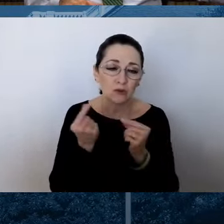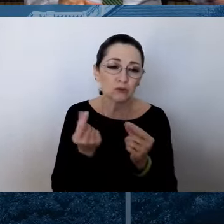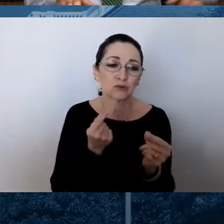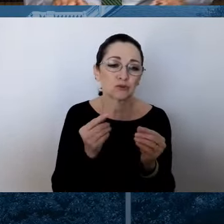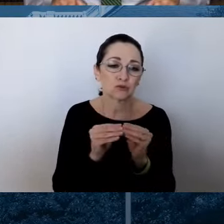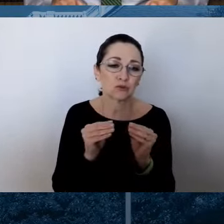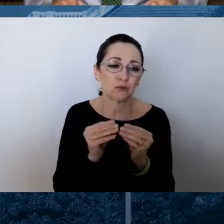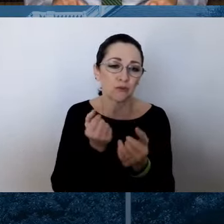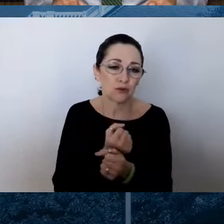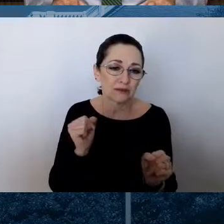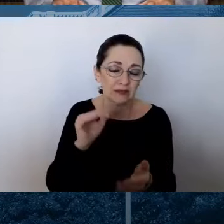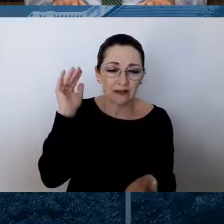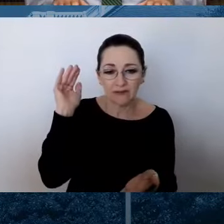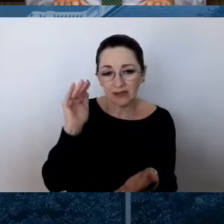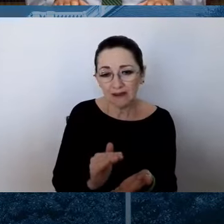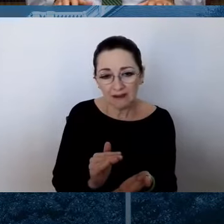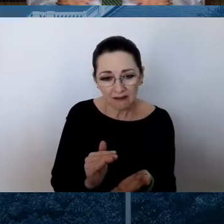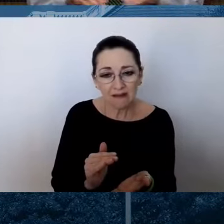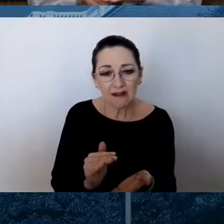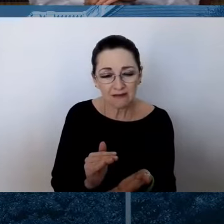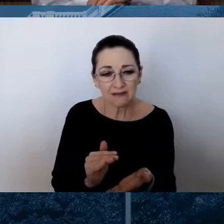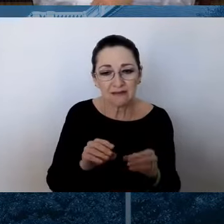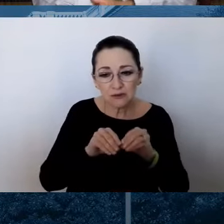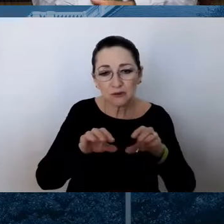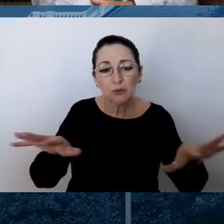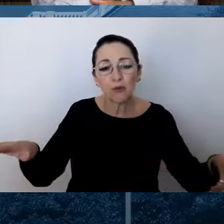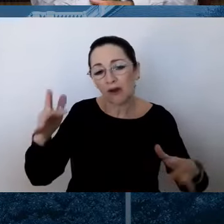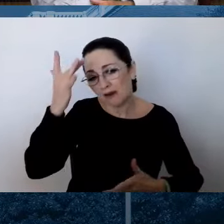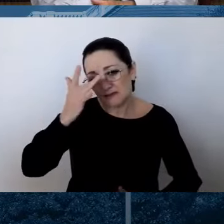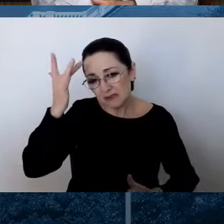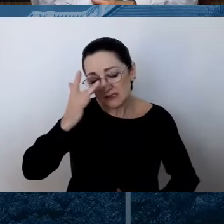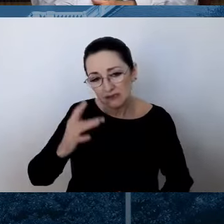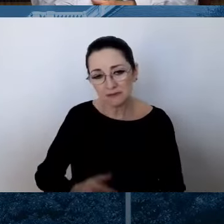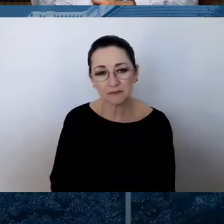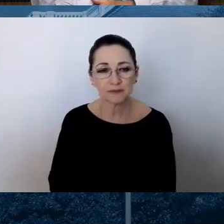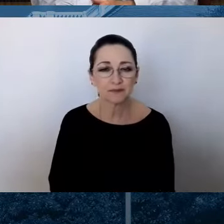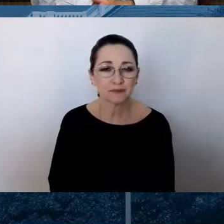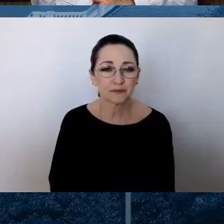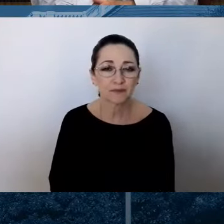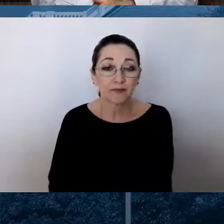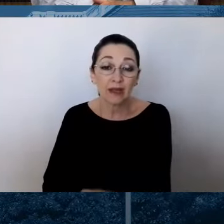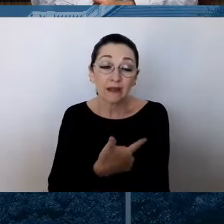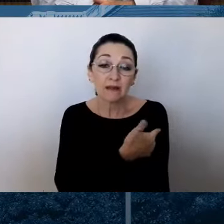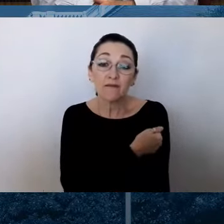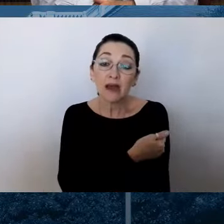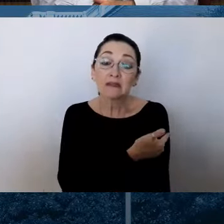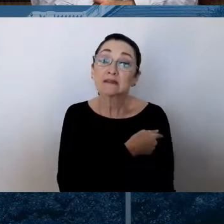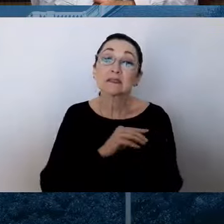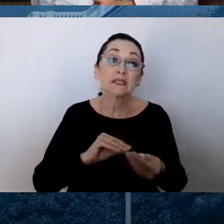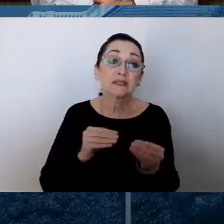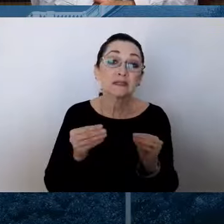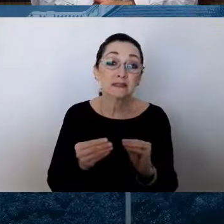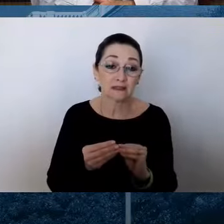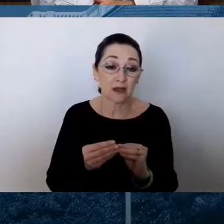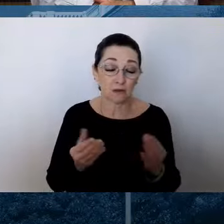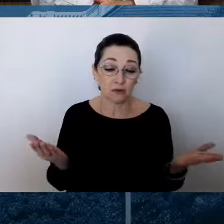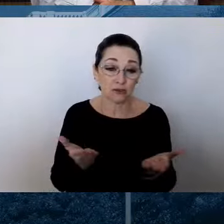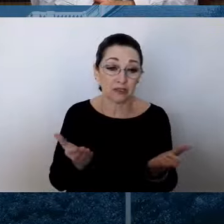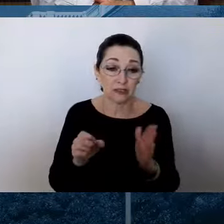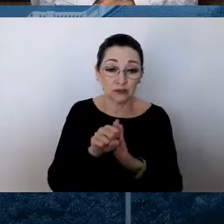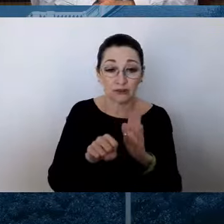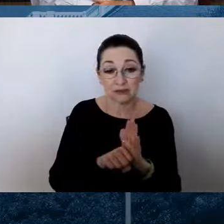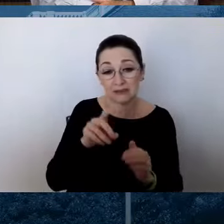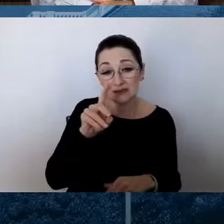safe. Let's look at the vaccine update. You can see we've delivered almost 1.5